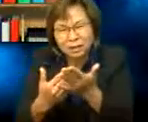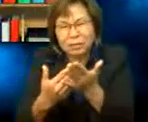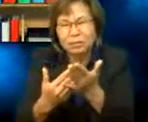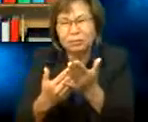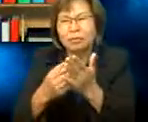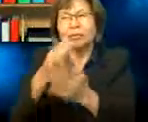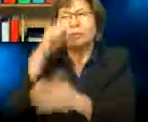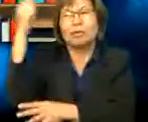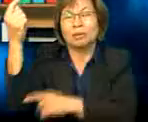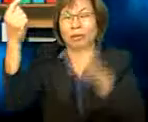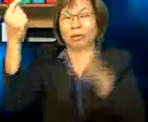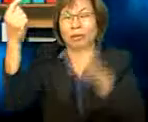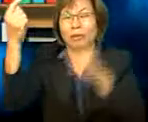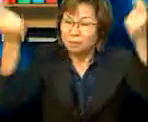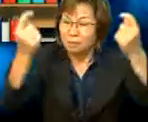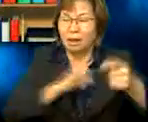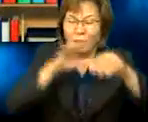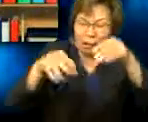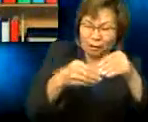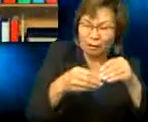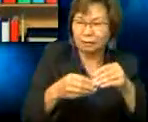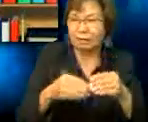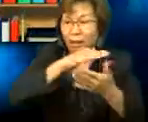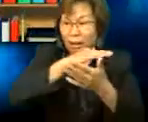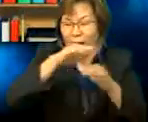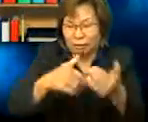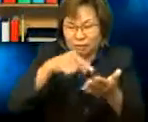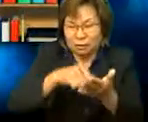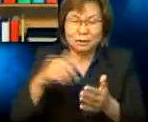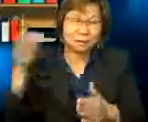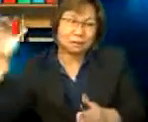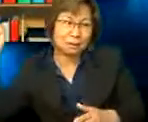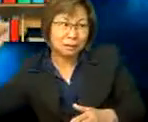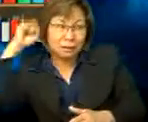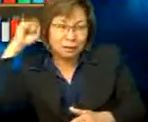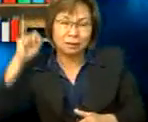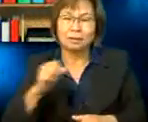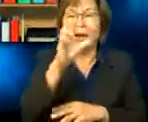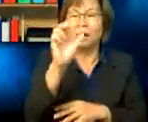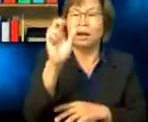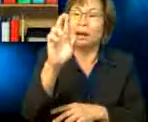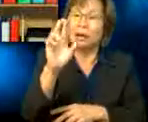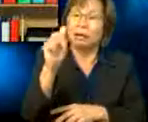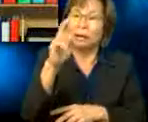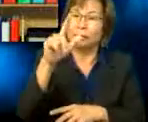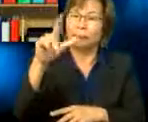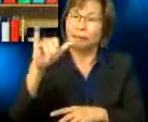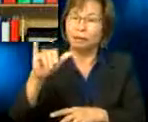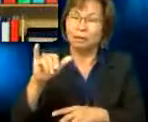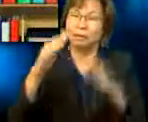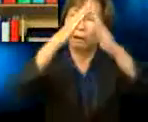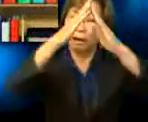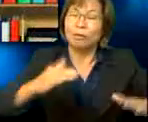Oh yes, I'll add something to that. How does this sound? Ramli's